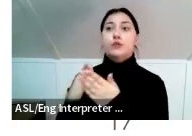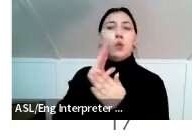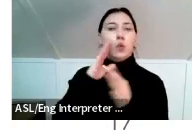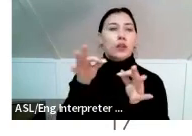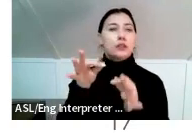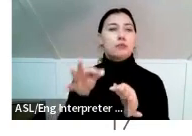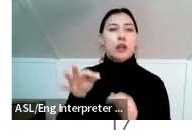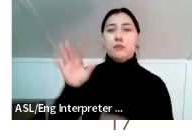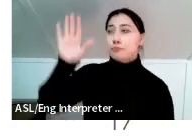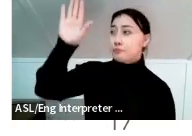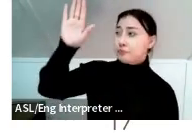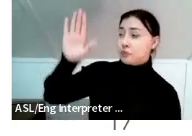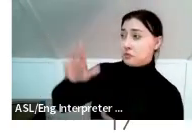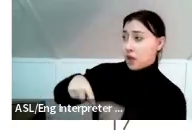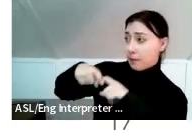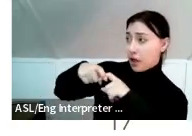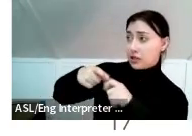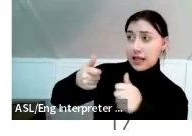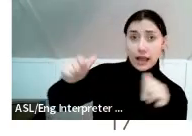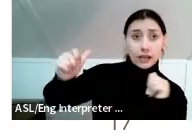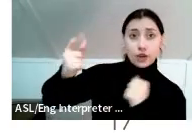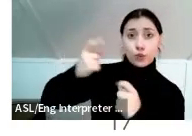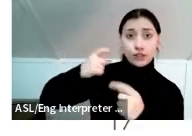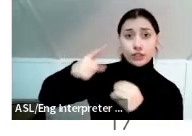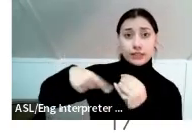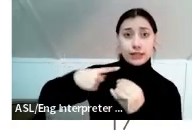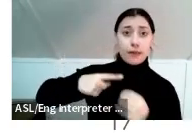Do we have any questions about eligibility?